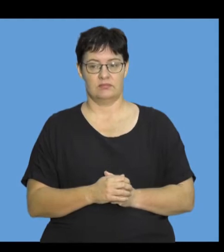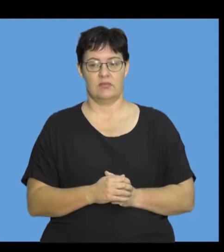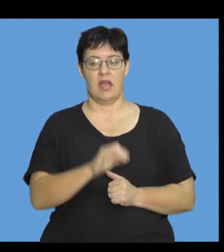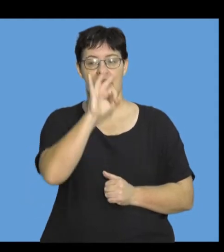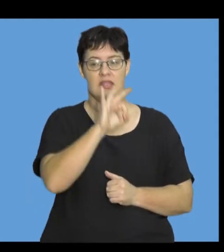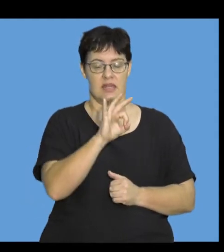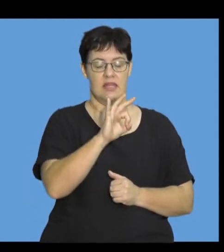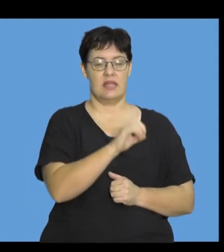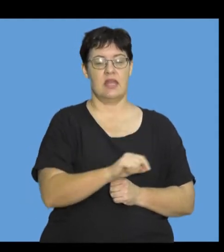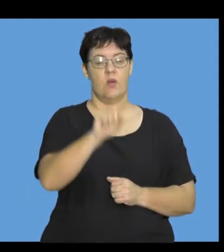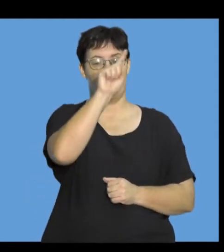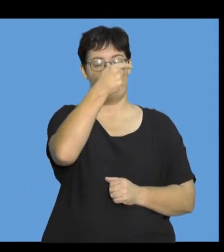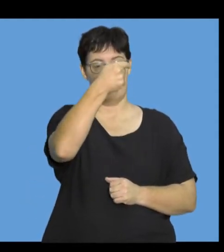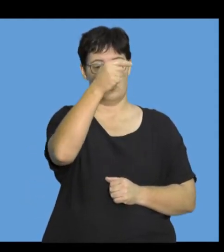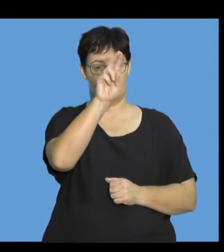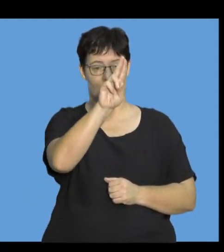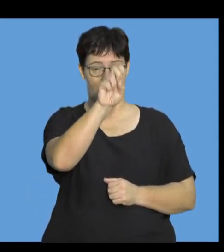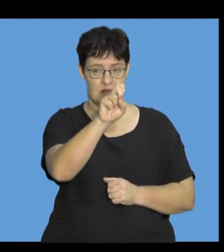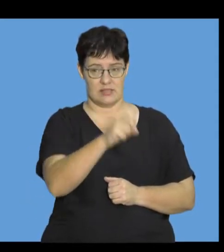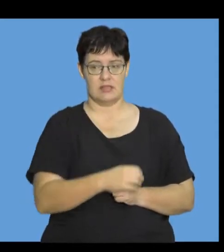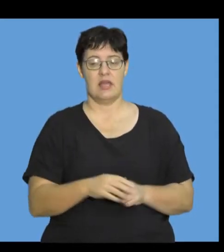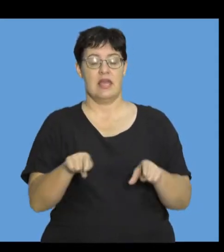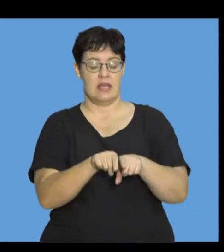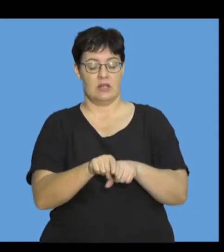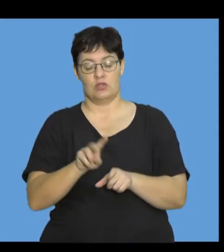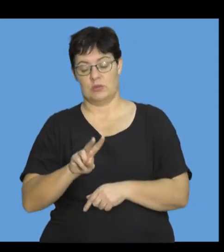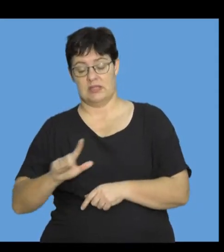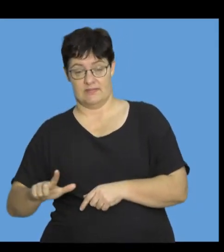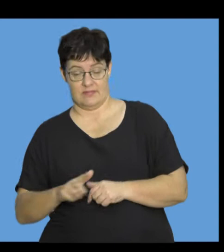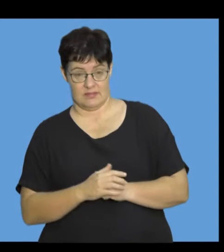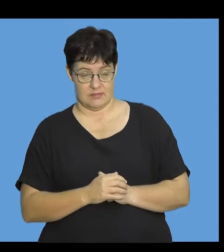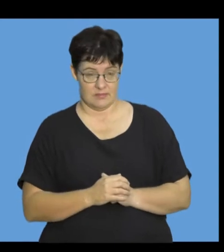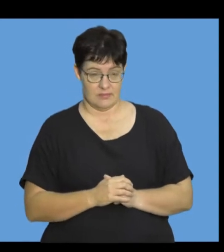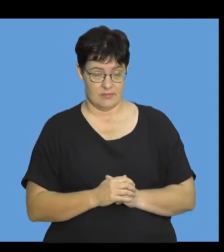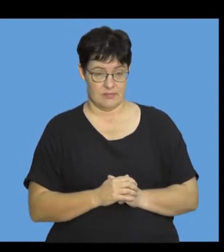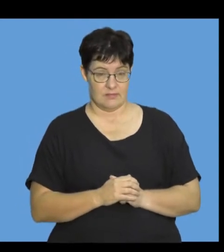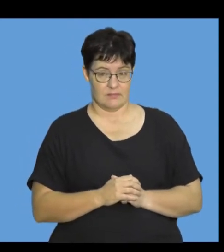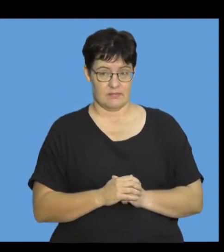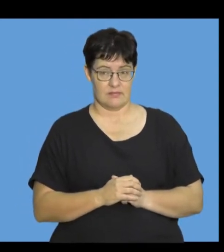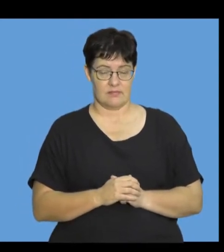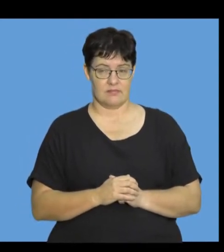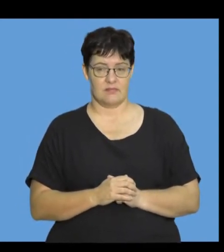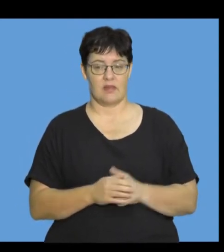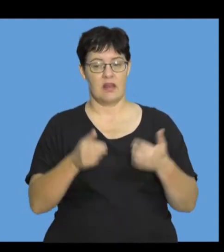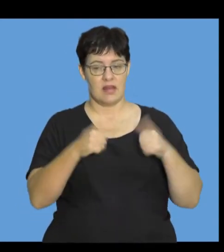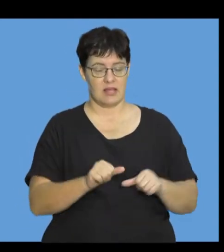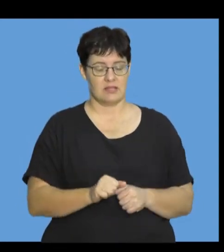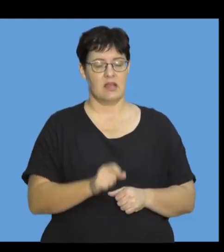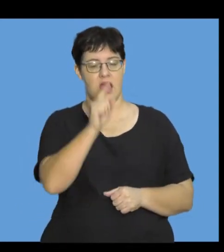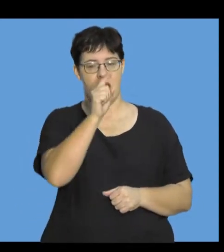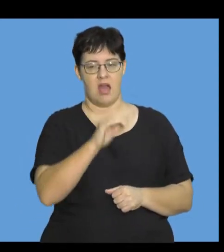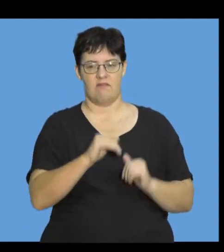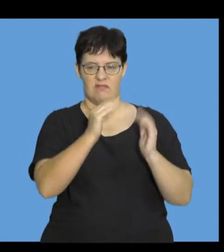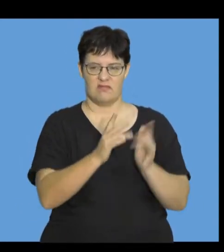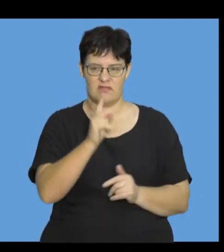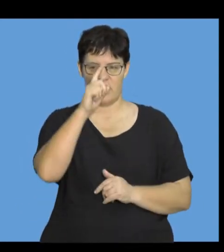the exponent of 1 minus 2x equal to 27, right? then the following one will be a fraction, the